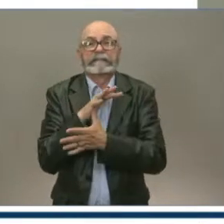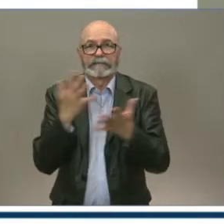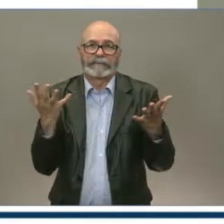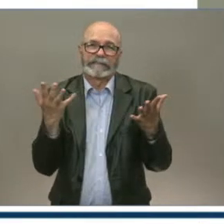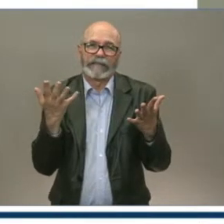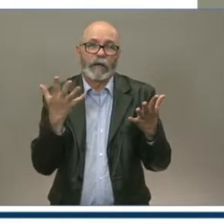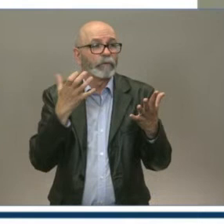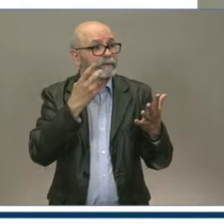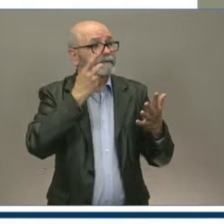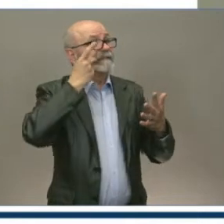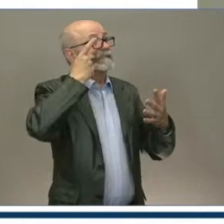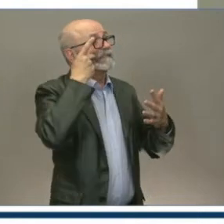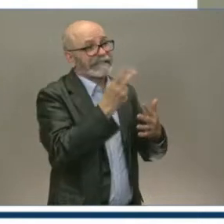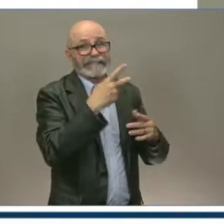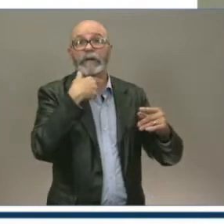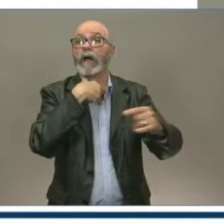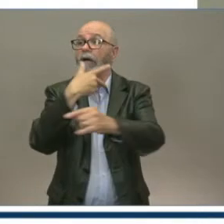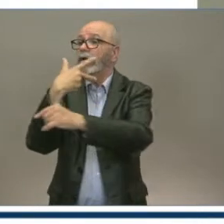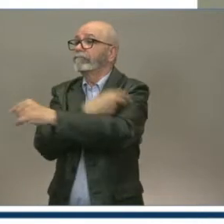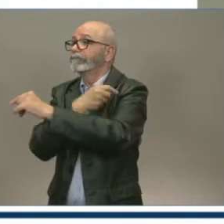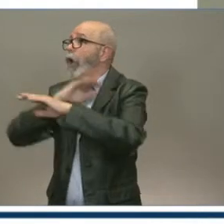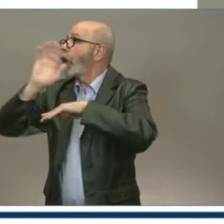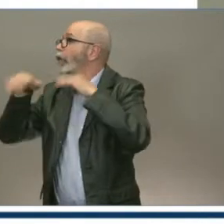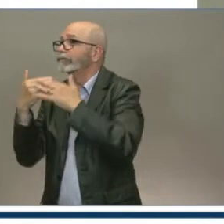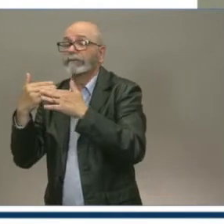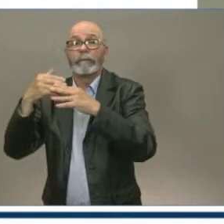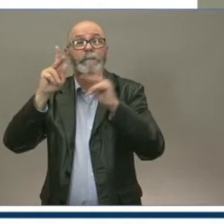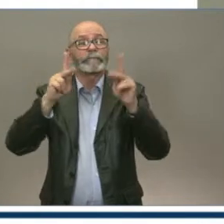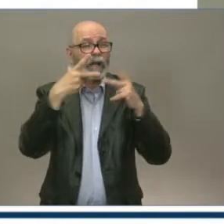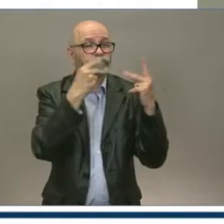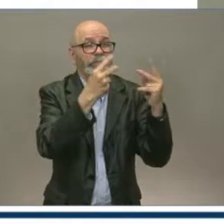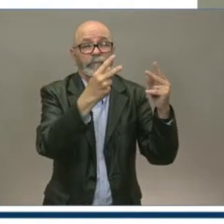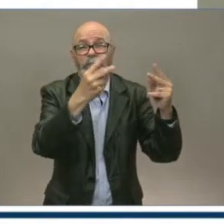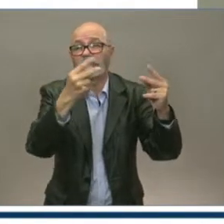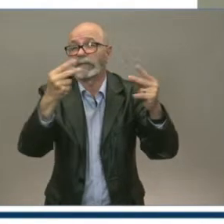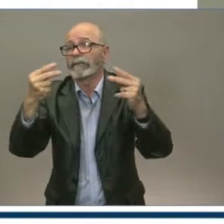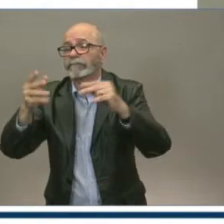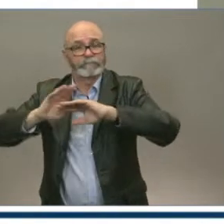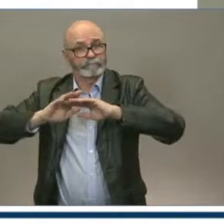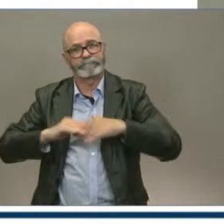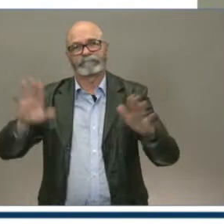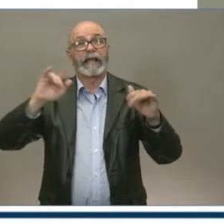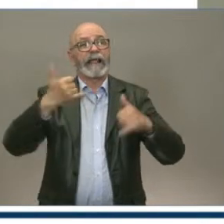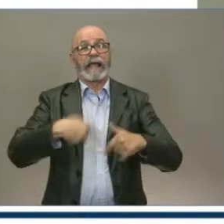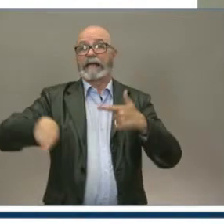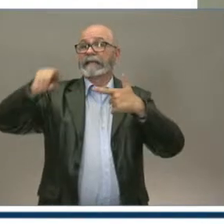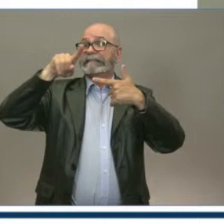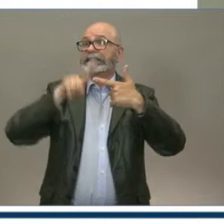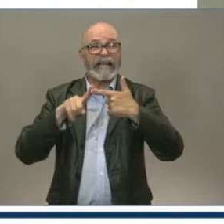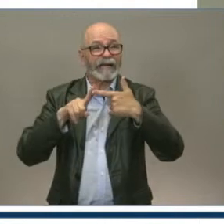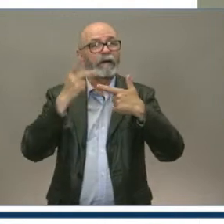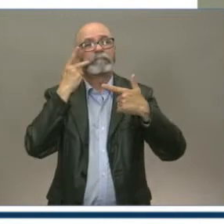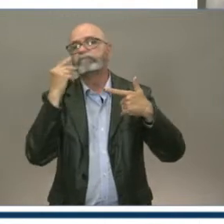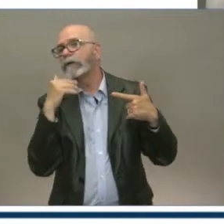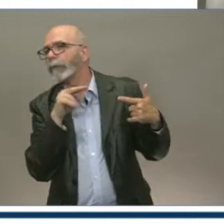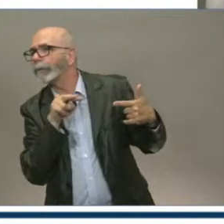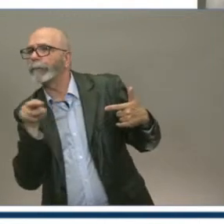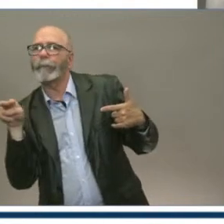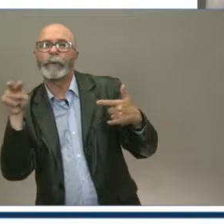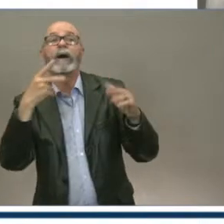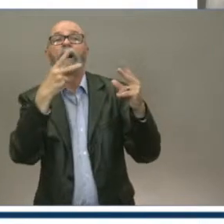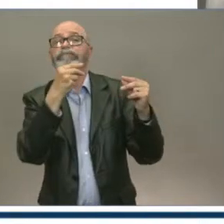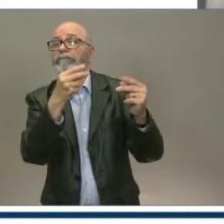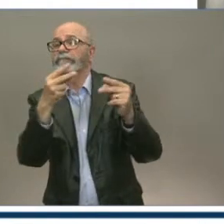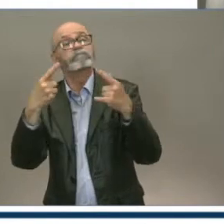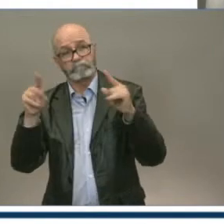and then we'll consider how we then move people as quickly as possible into starting to get that second dose. We'll now go to the phone, starting with